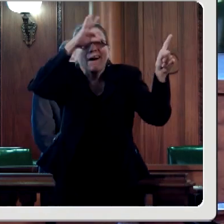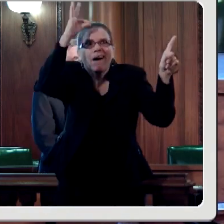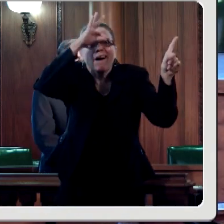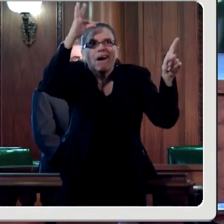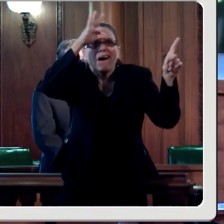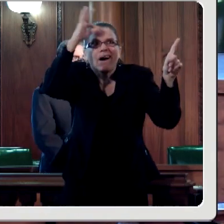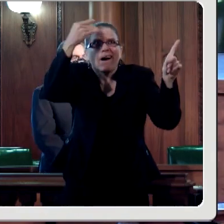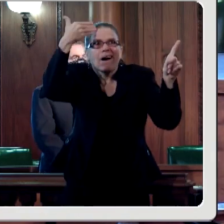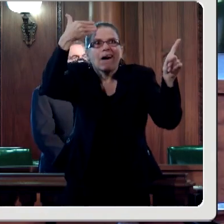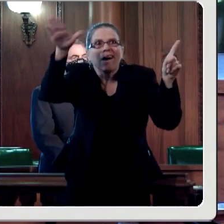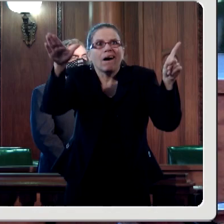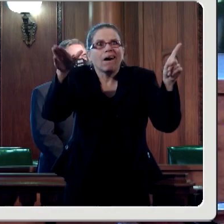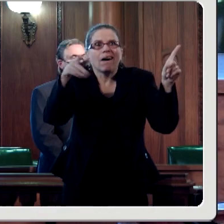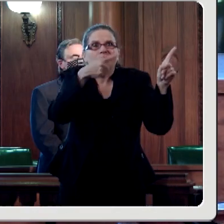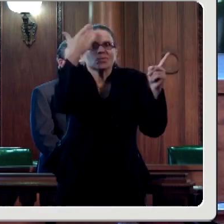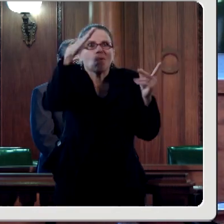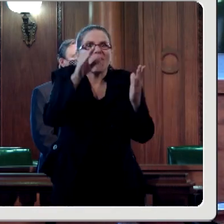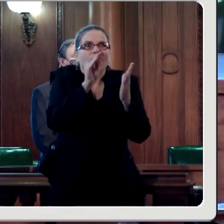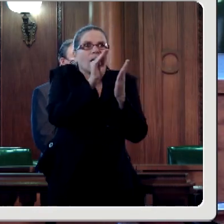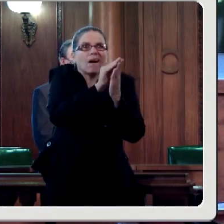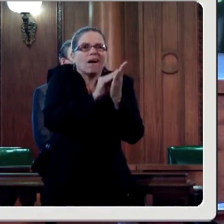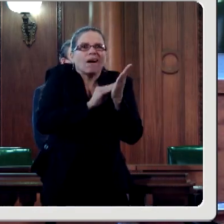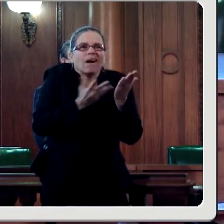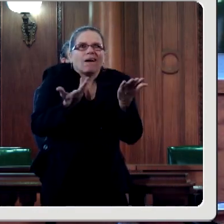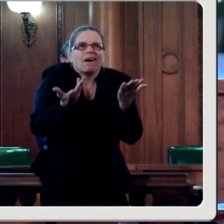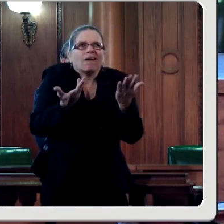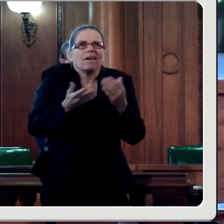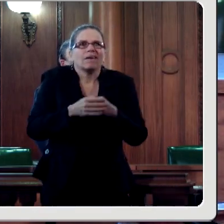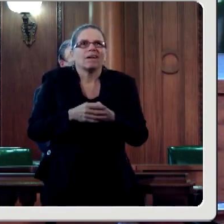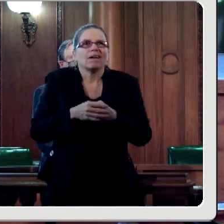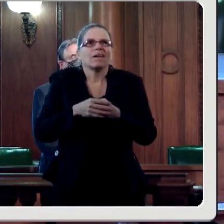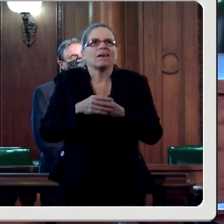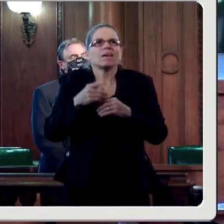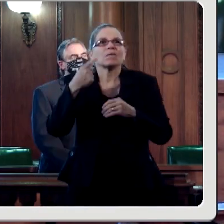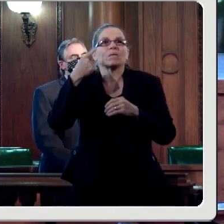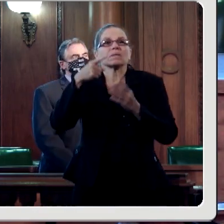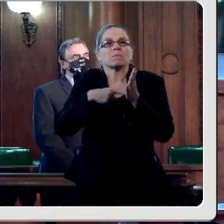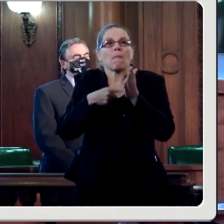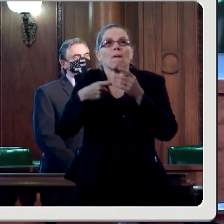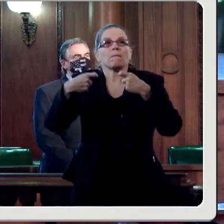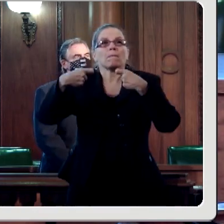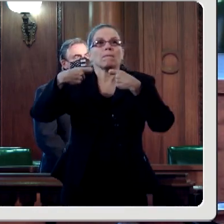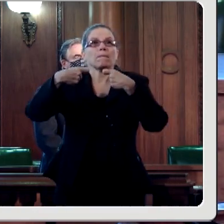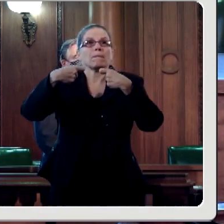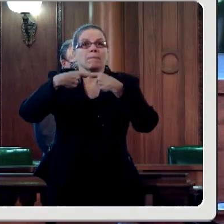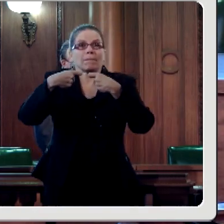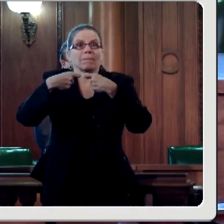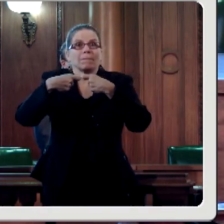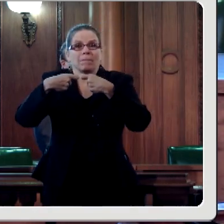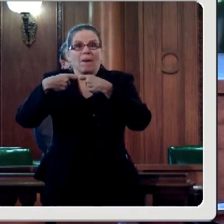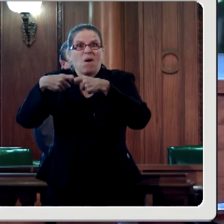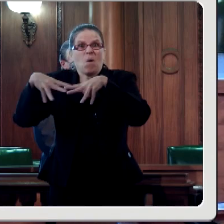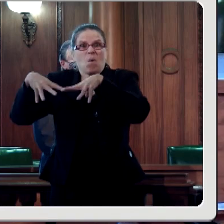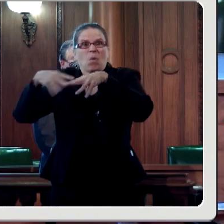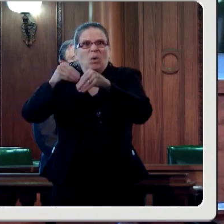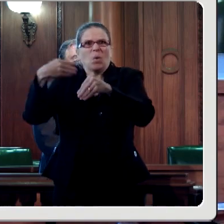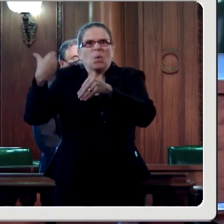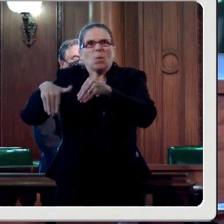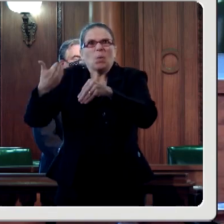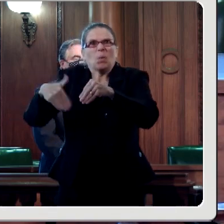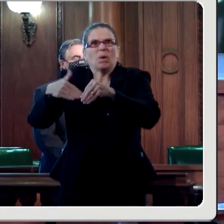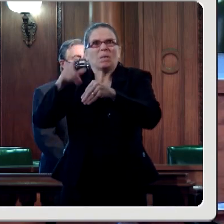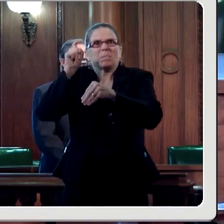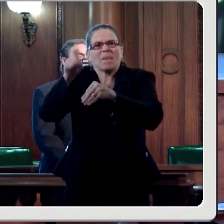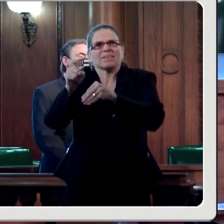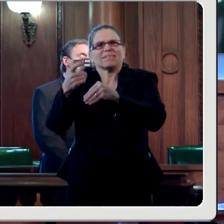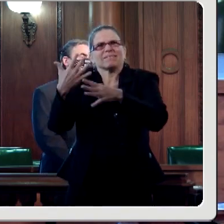you may need to get your own electrician. So if you're not in the system, you could be 3 or 4 days out and then find out you also have to get